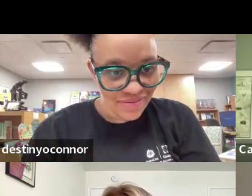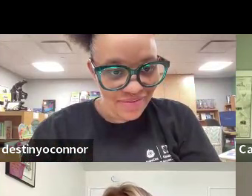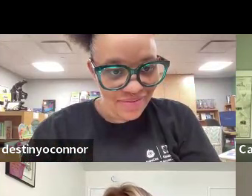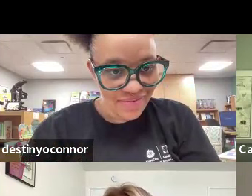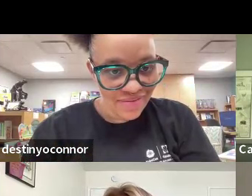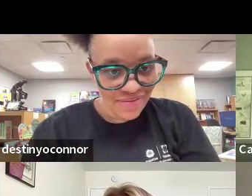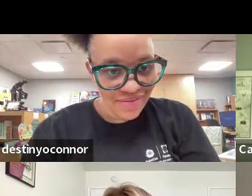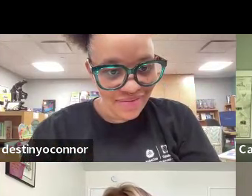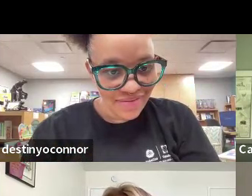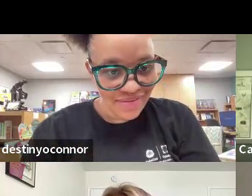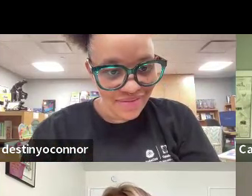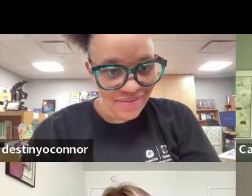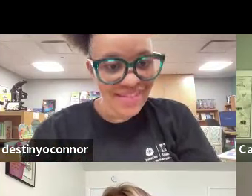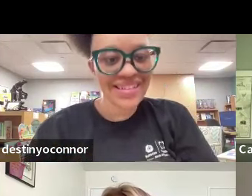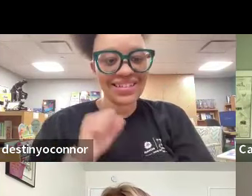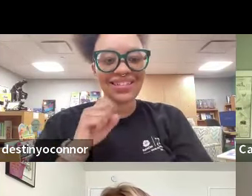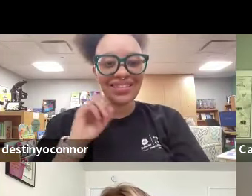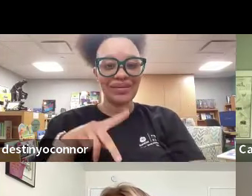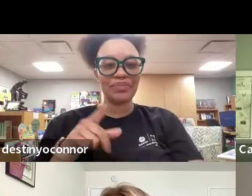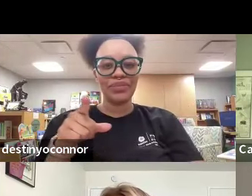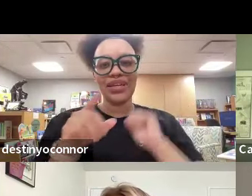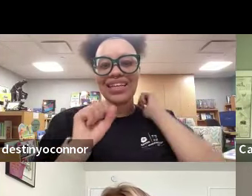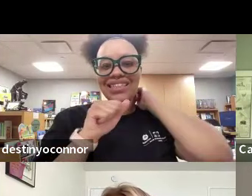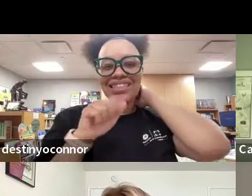Sandeep, do you have a sign name?